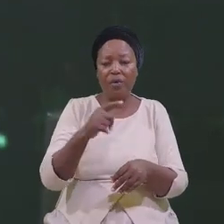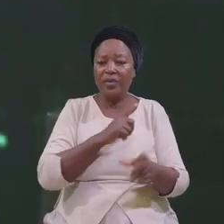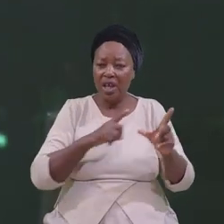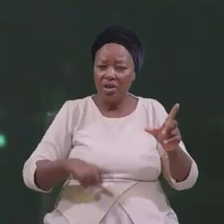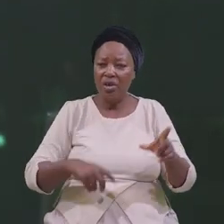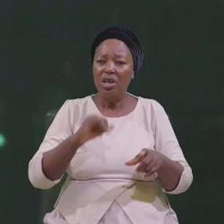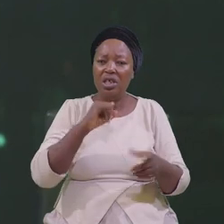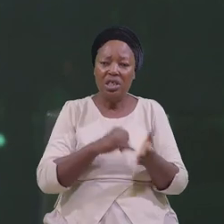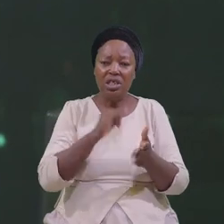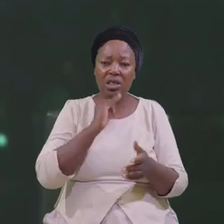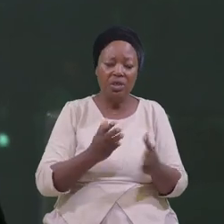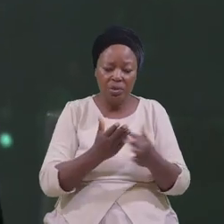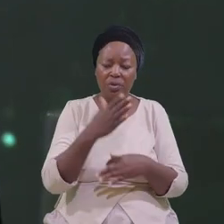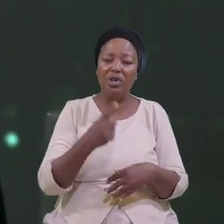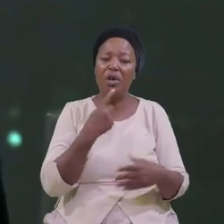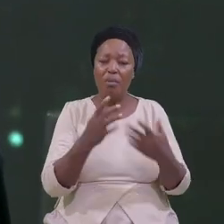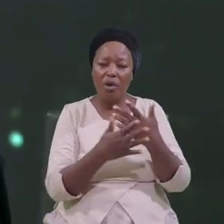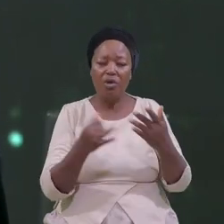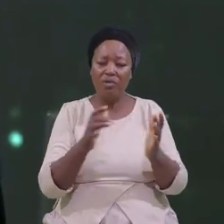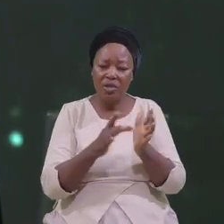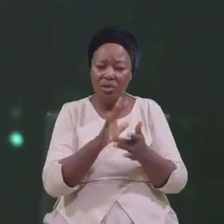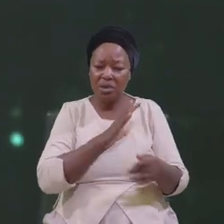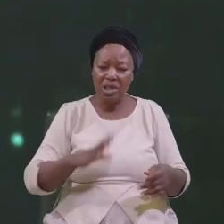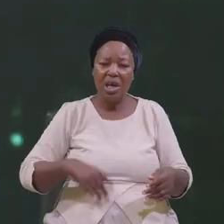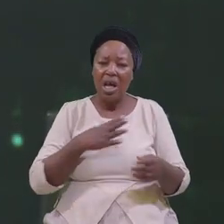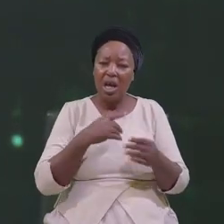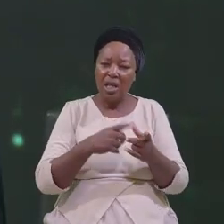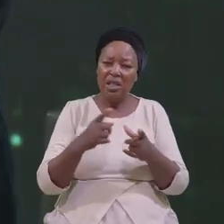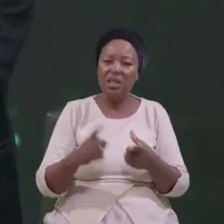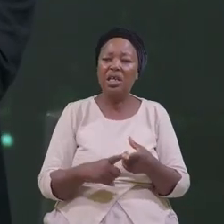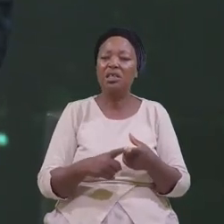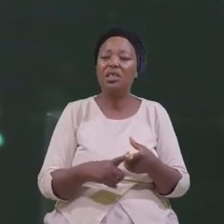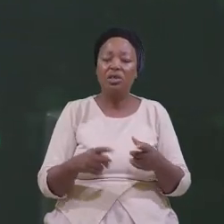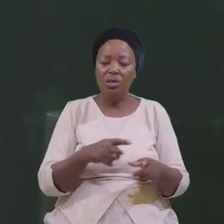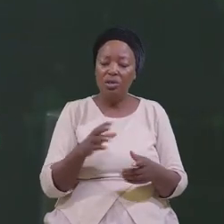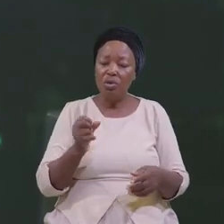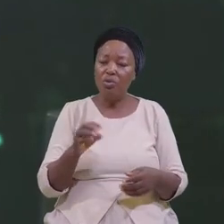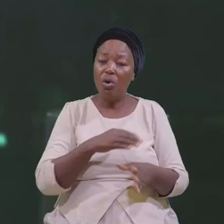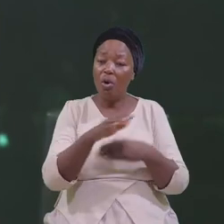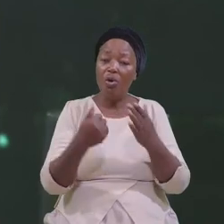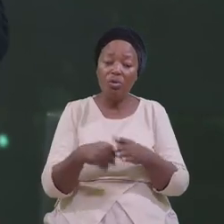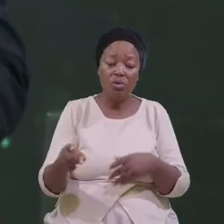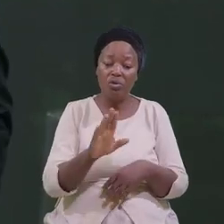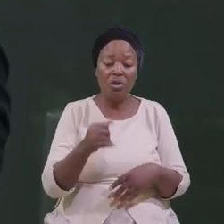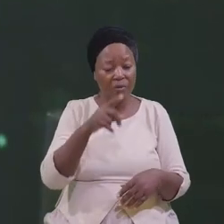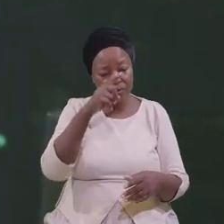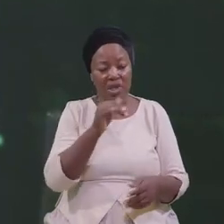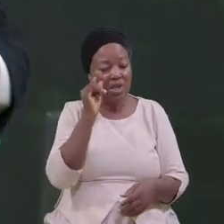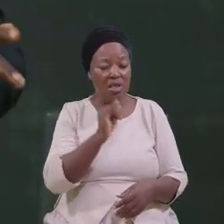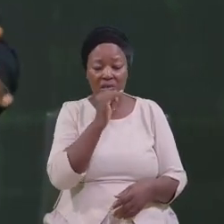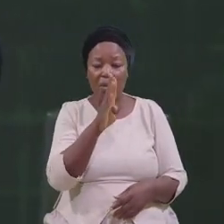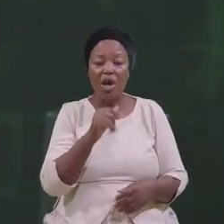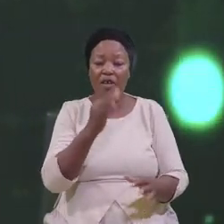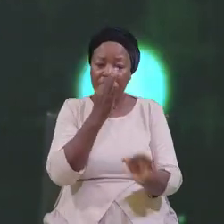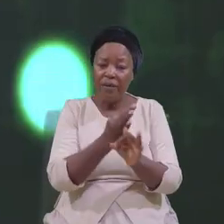is that we shed the blood and apply the blood. And so those children of Israel, by faith, they did